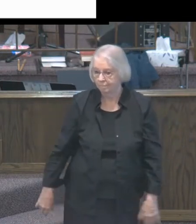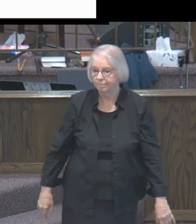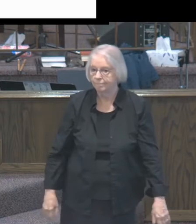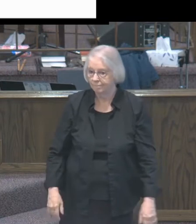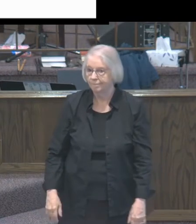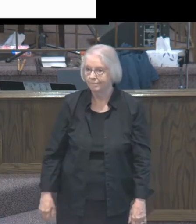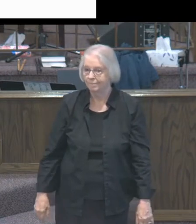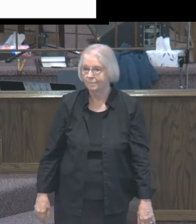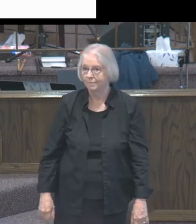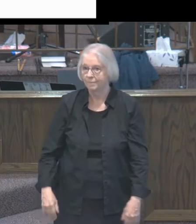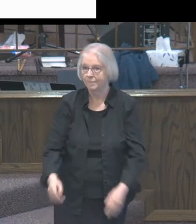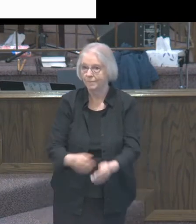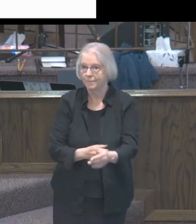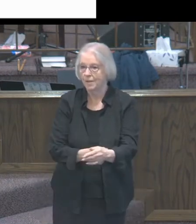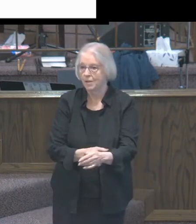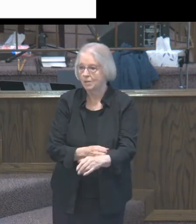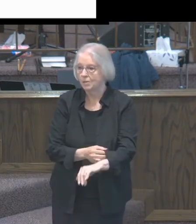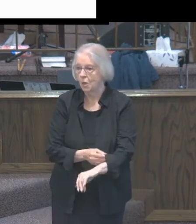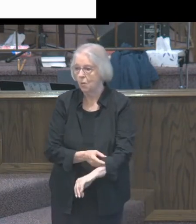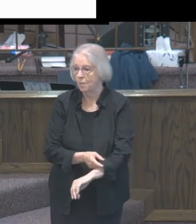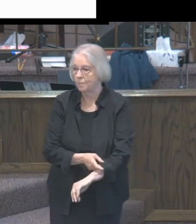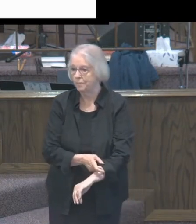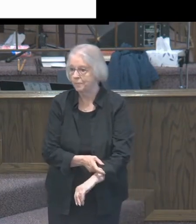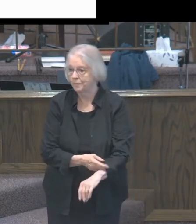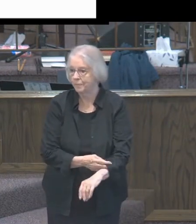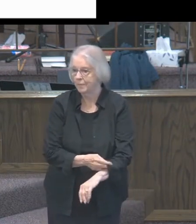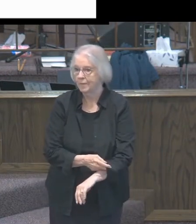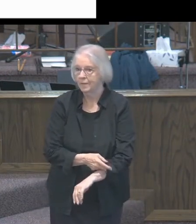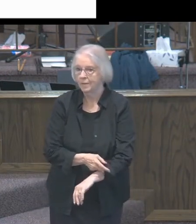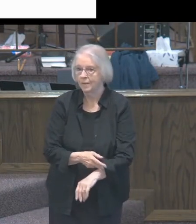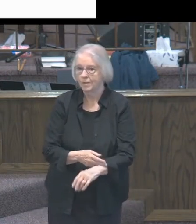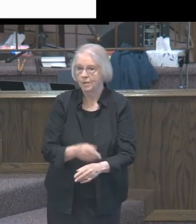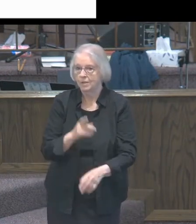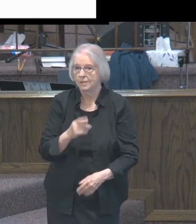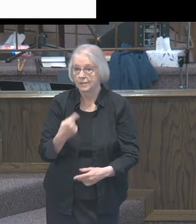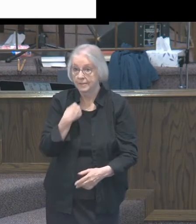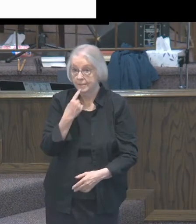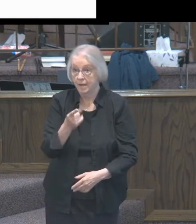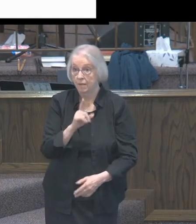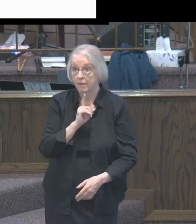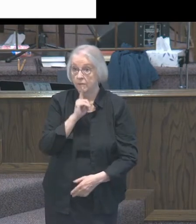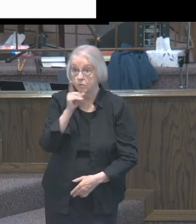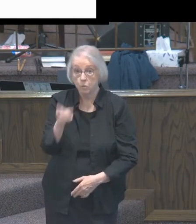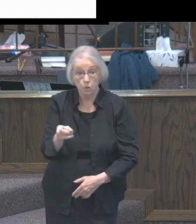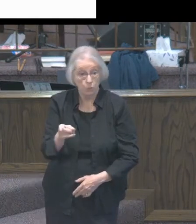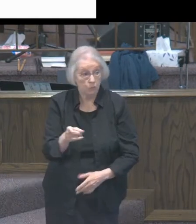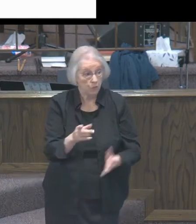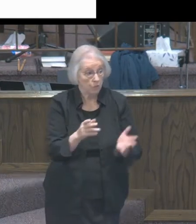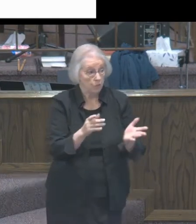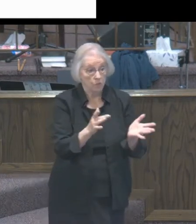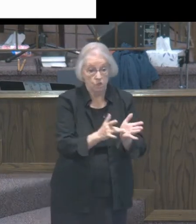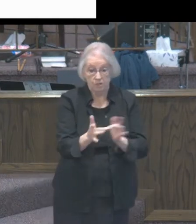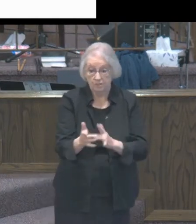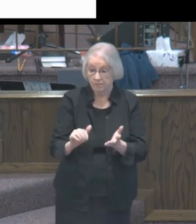The third is truth-telling, or integrity, if you will. He's going to keep going